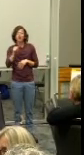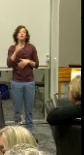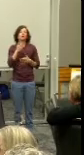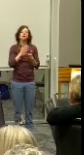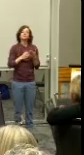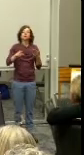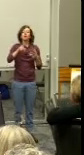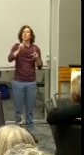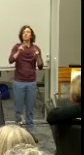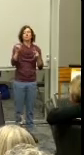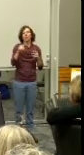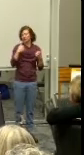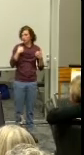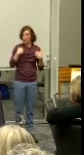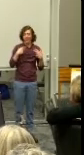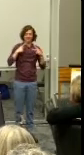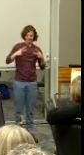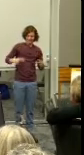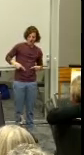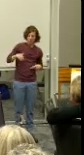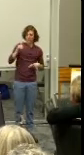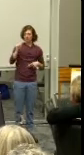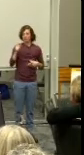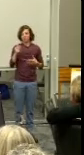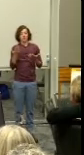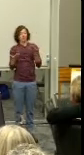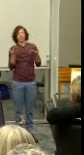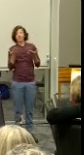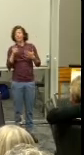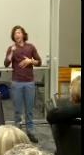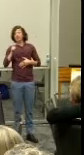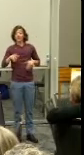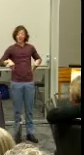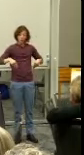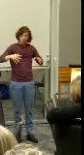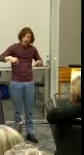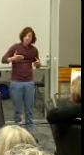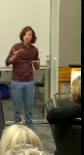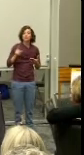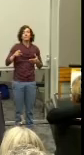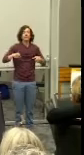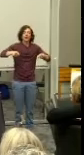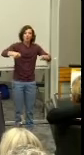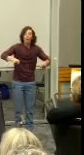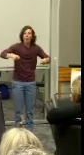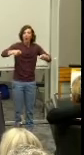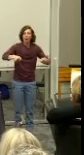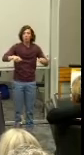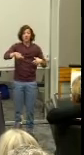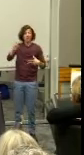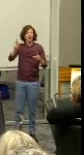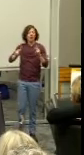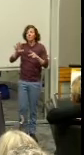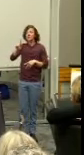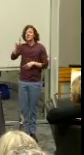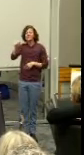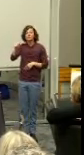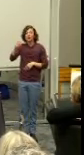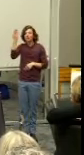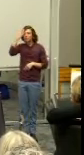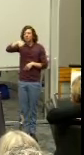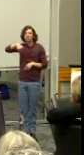so people might be using wheelchairs or walkers or other devices, and other people have hidden disabilities. You can't see it, you wouldn't